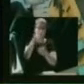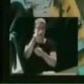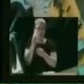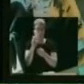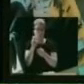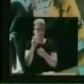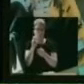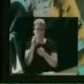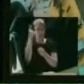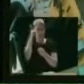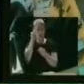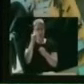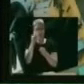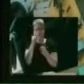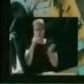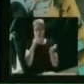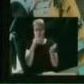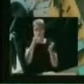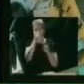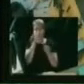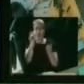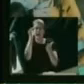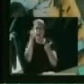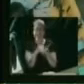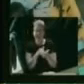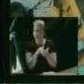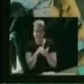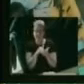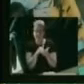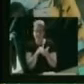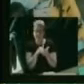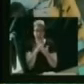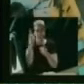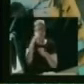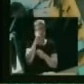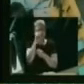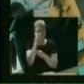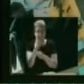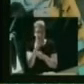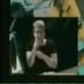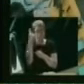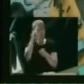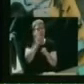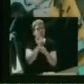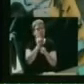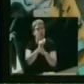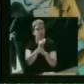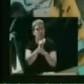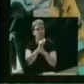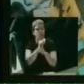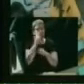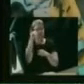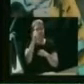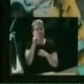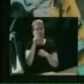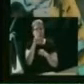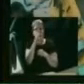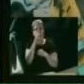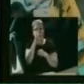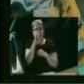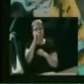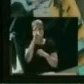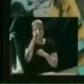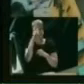$60,300 plus an additional approximately $30,000 in benefits and taxes for the employment of a Broad resident as part of the